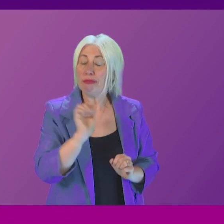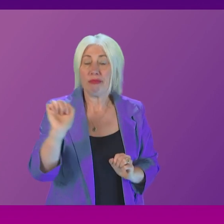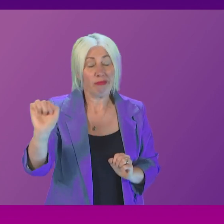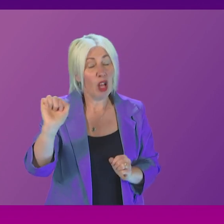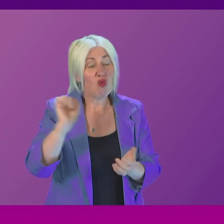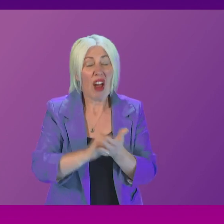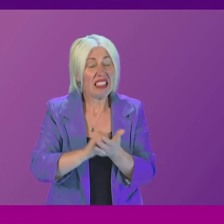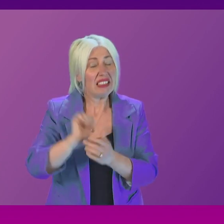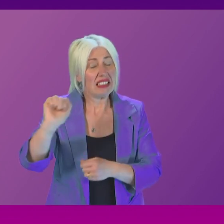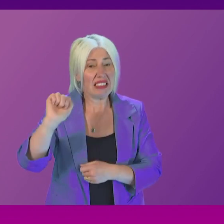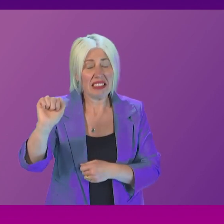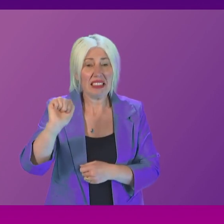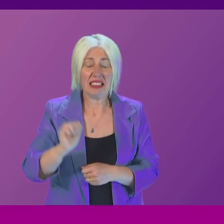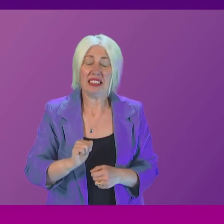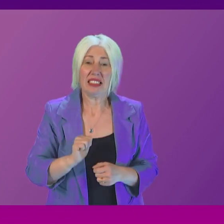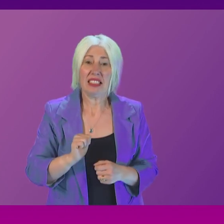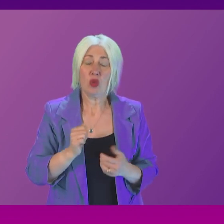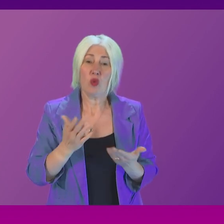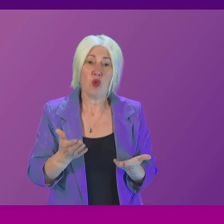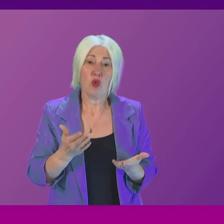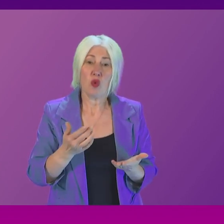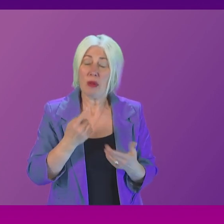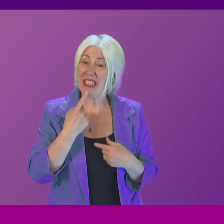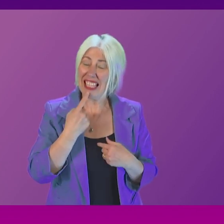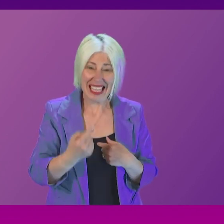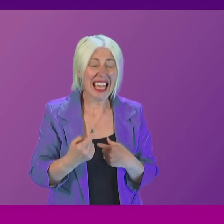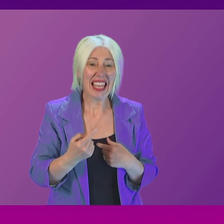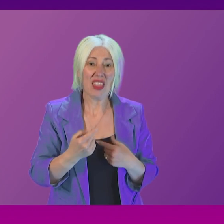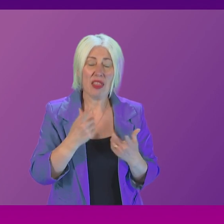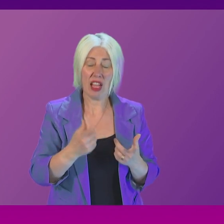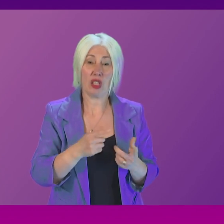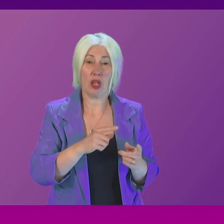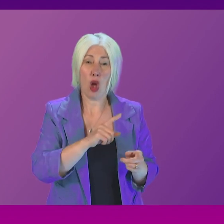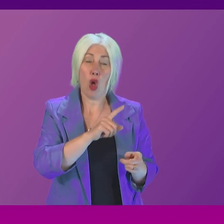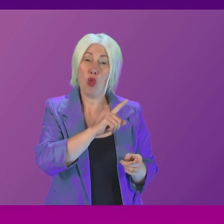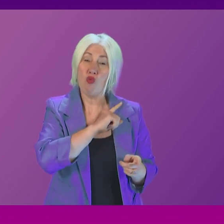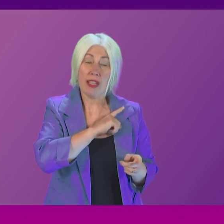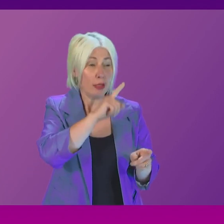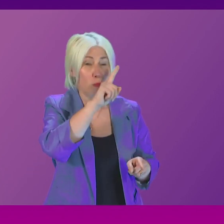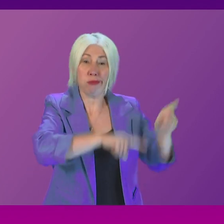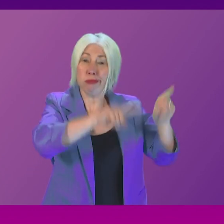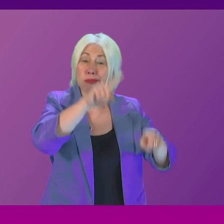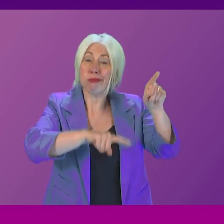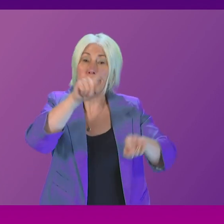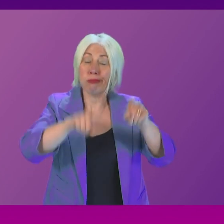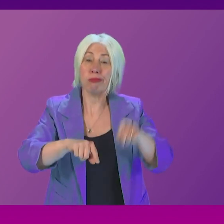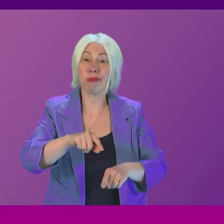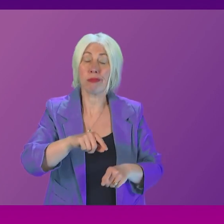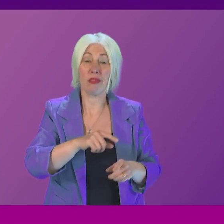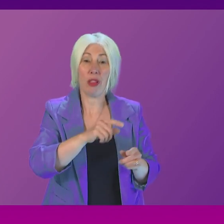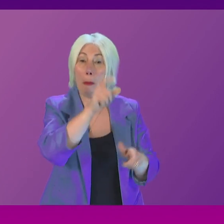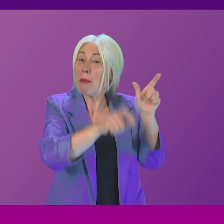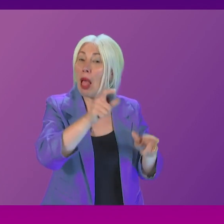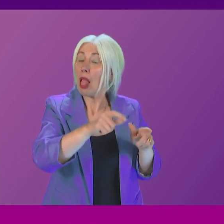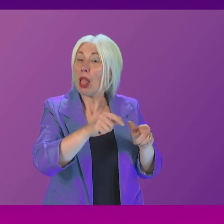was right to give and to articulate the range of factors that cause